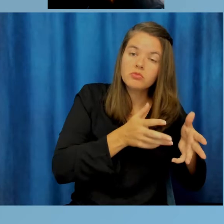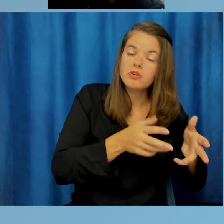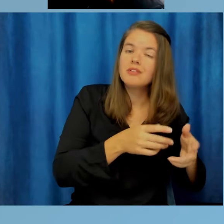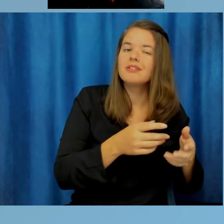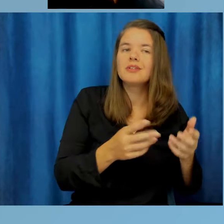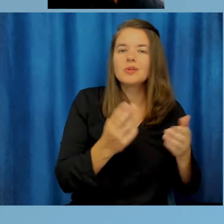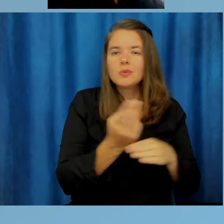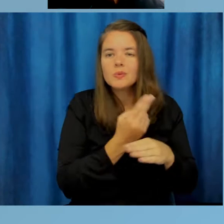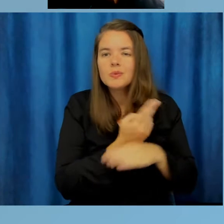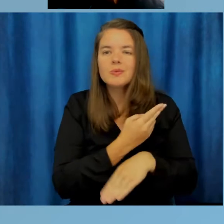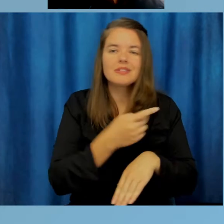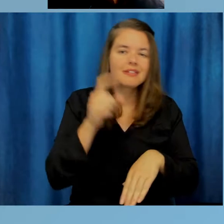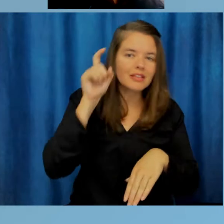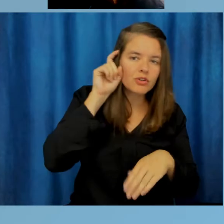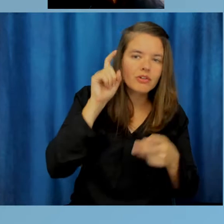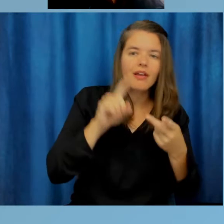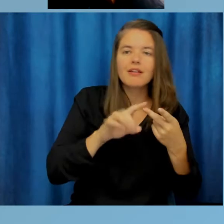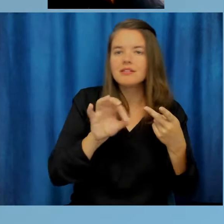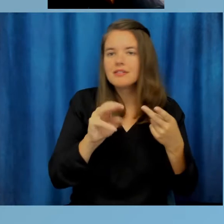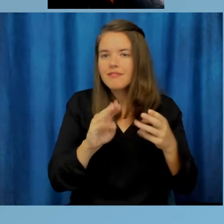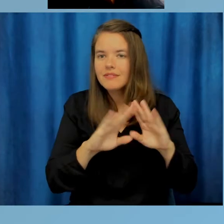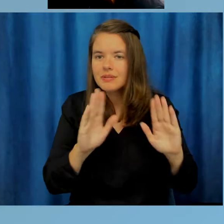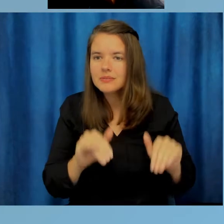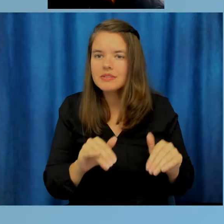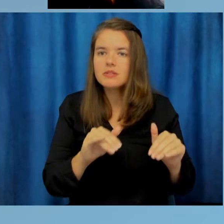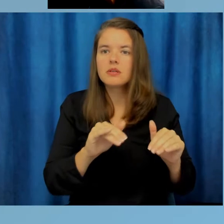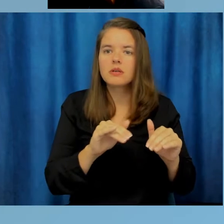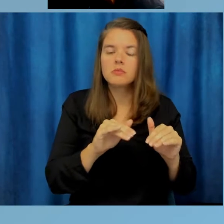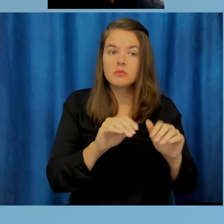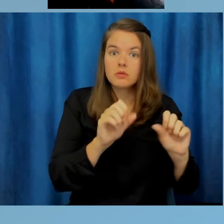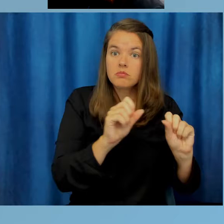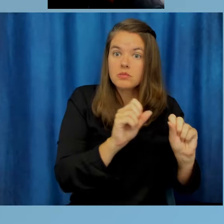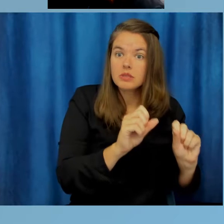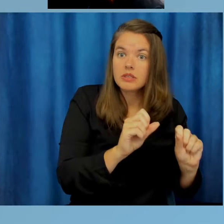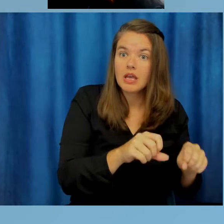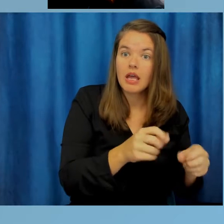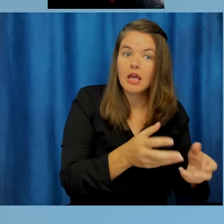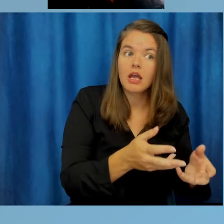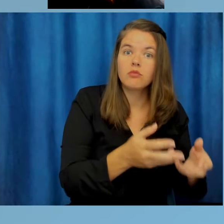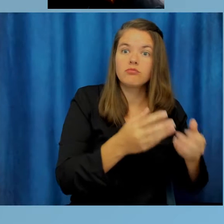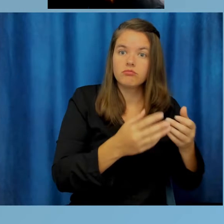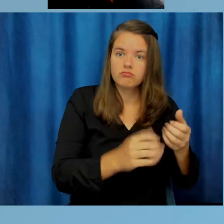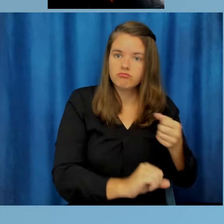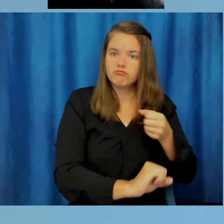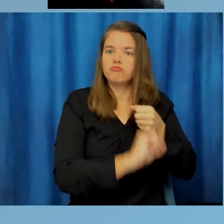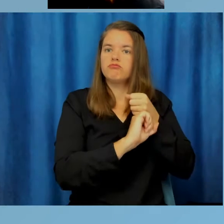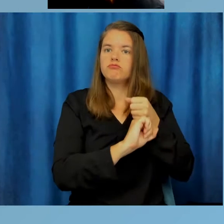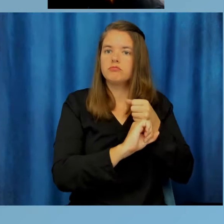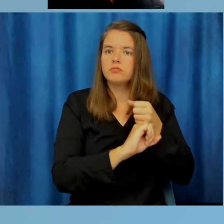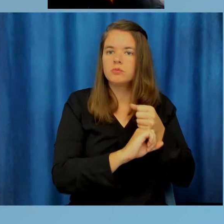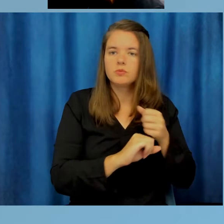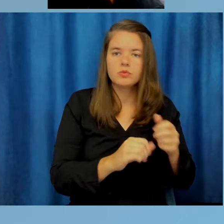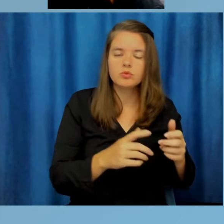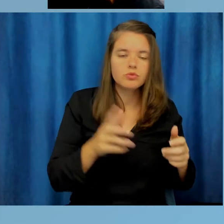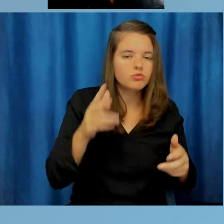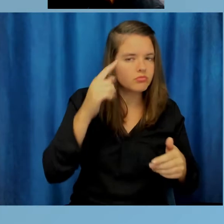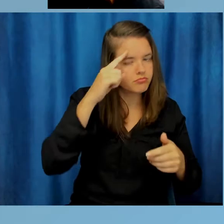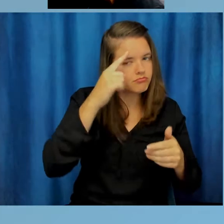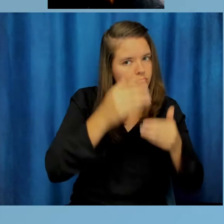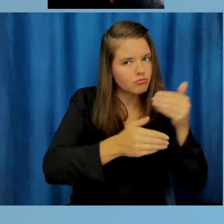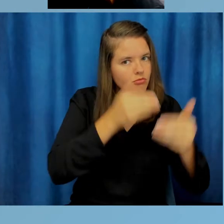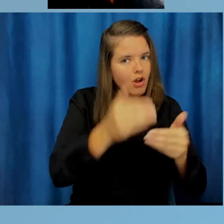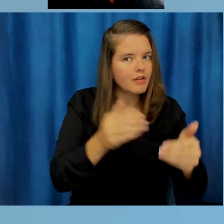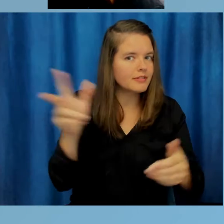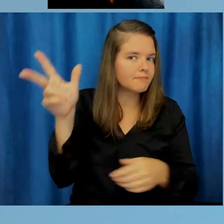hearing, that auditory devices such as hearing aids and FM systems can provide adequate assistance